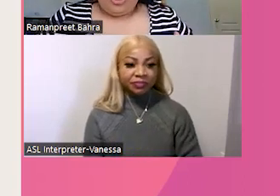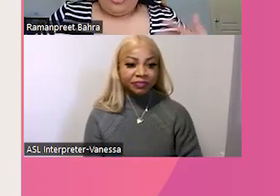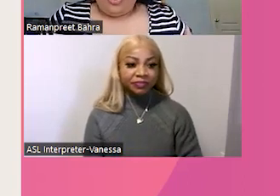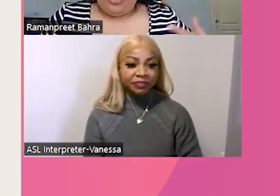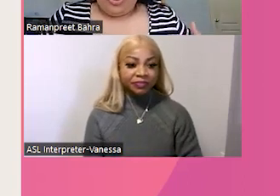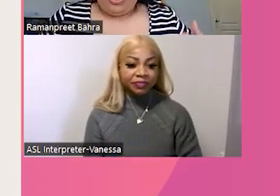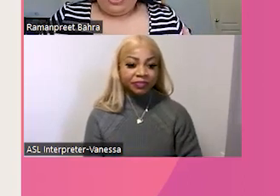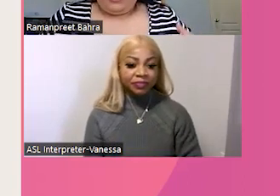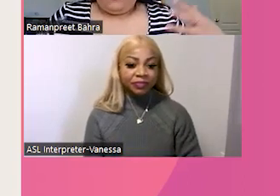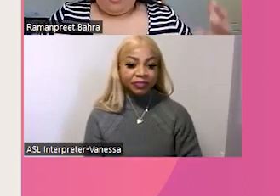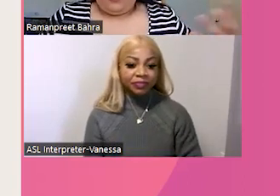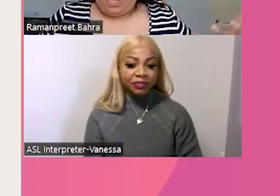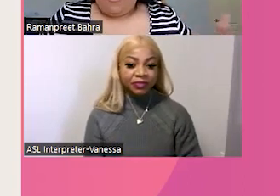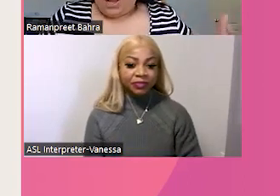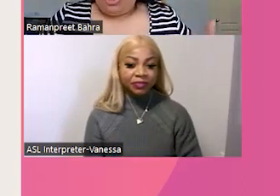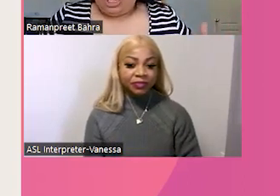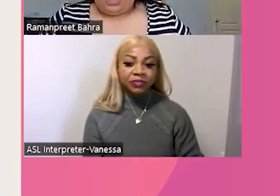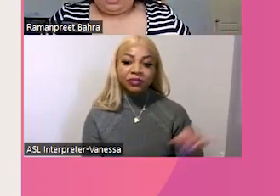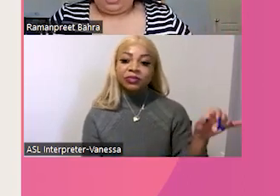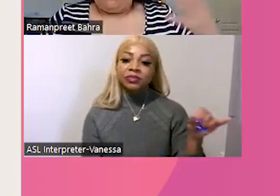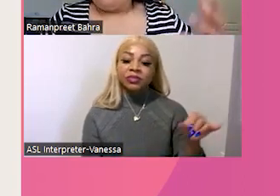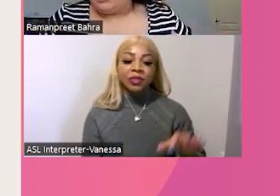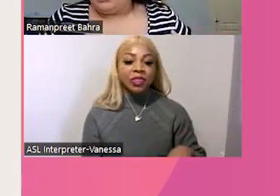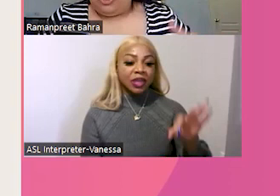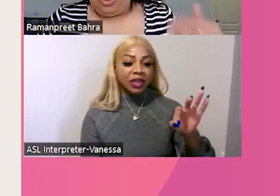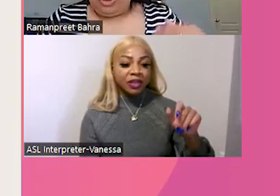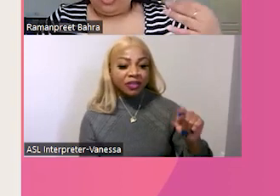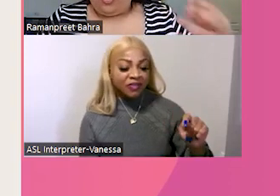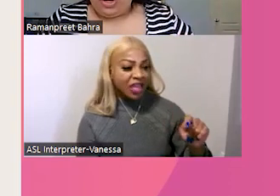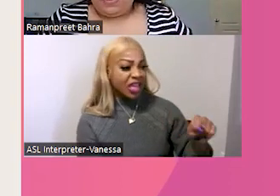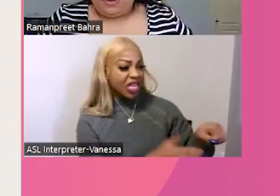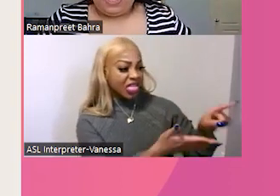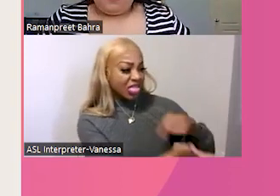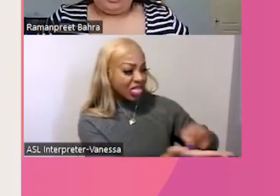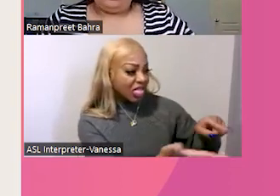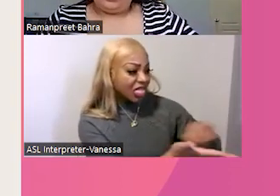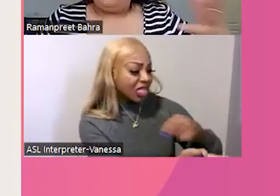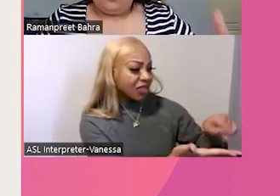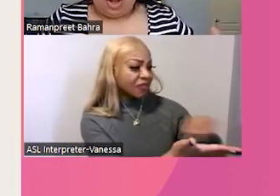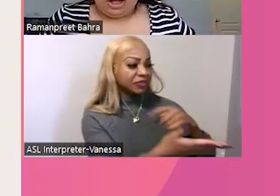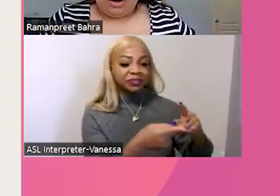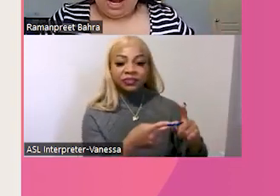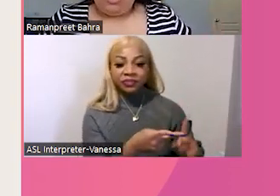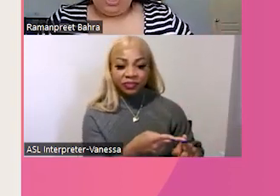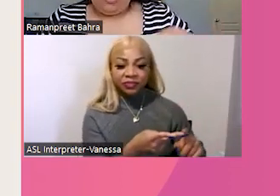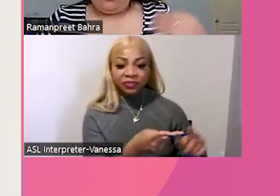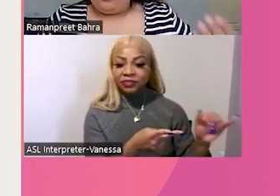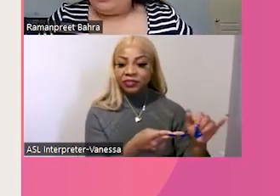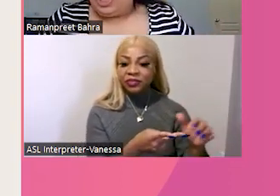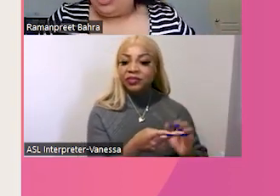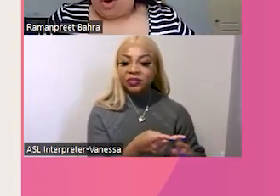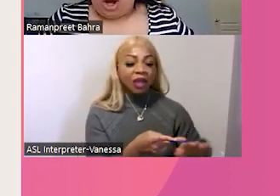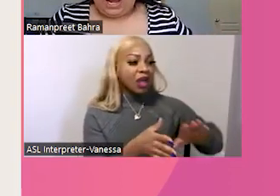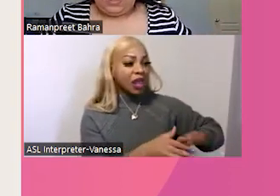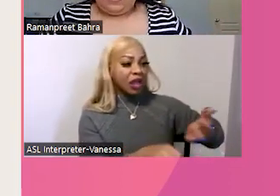So there's form of fat shaming and overall violence through these coerced displacement through the act of locking her out, forcing